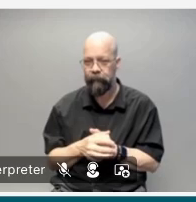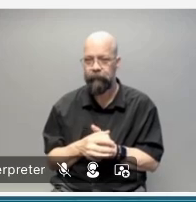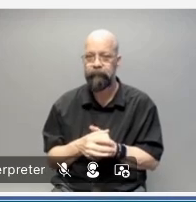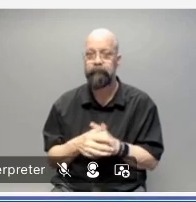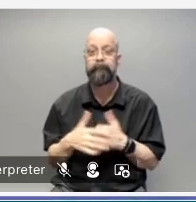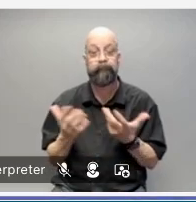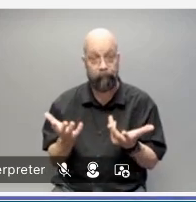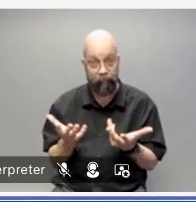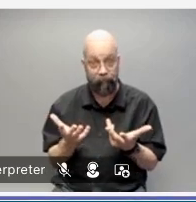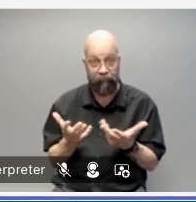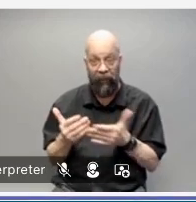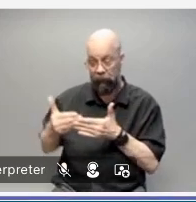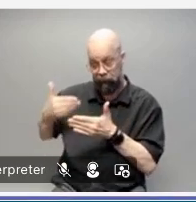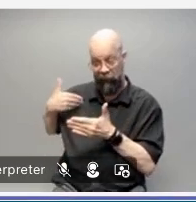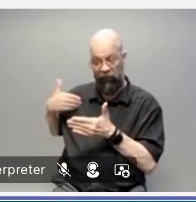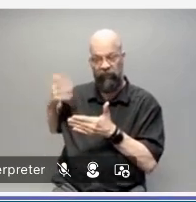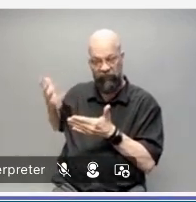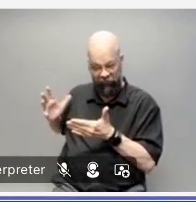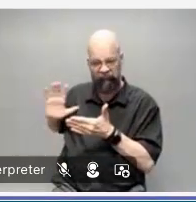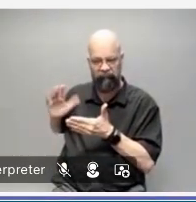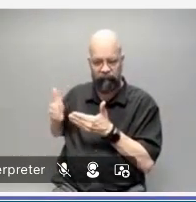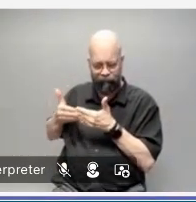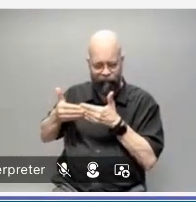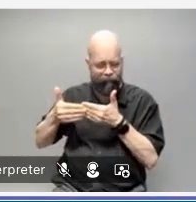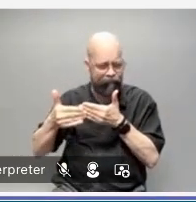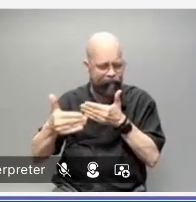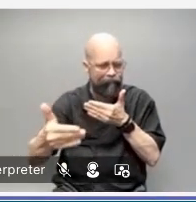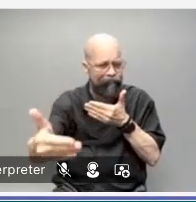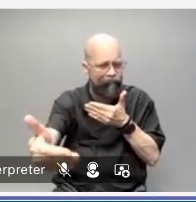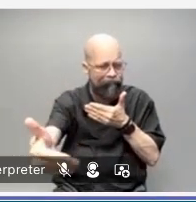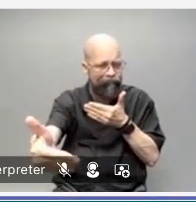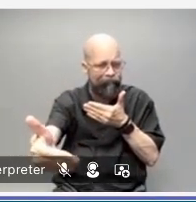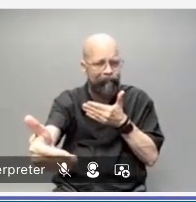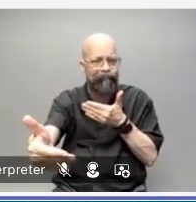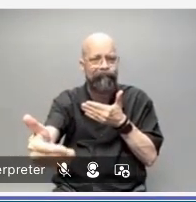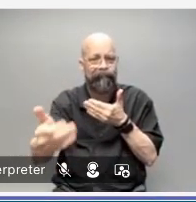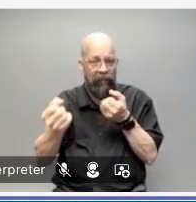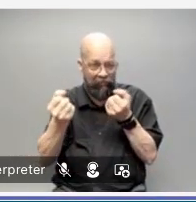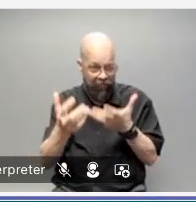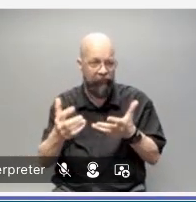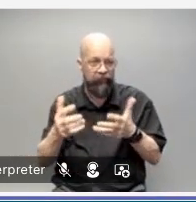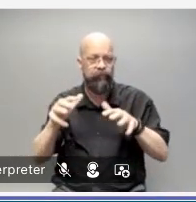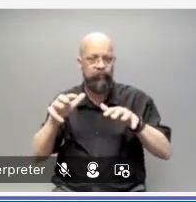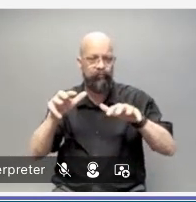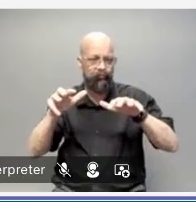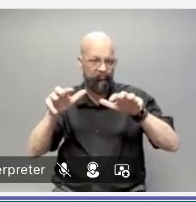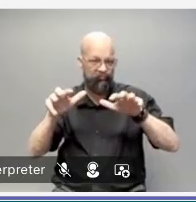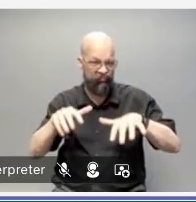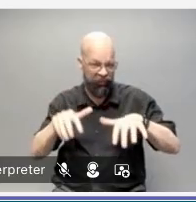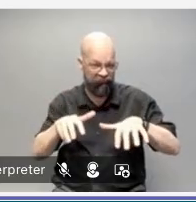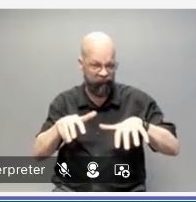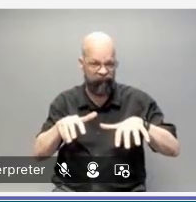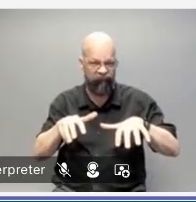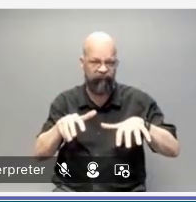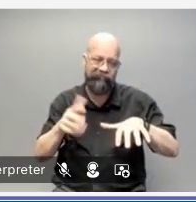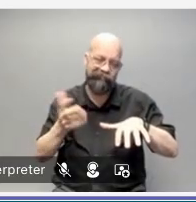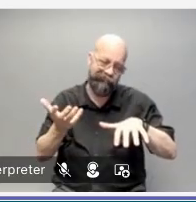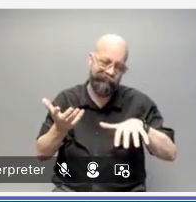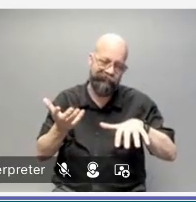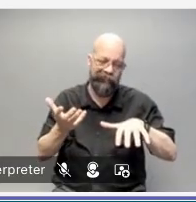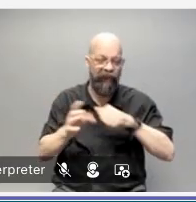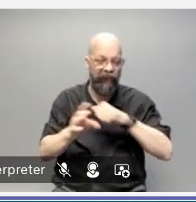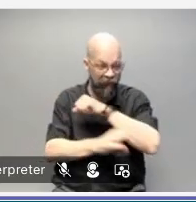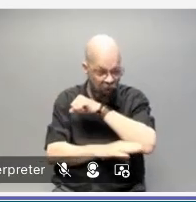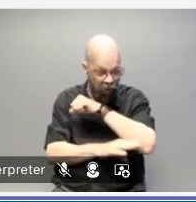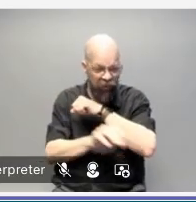Okay, so with that in mind, we did have a lot of rain, as you recall, again in not only in the fall,